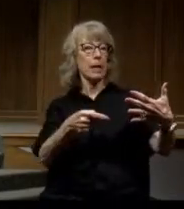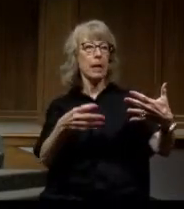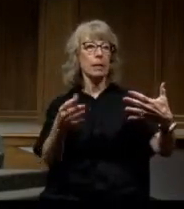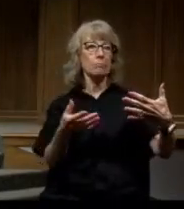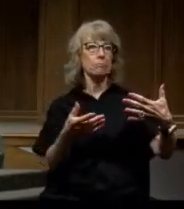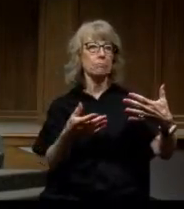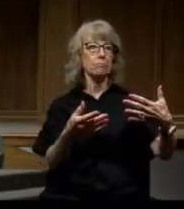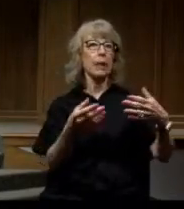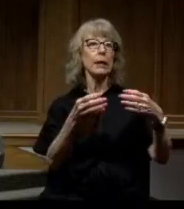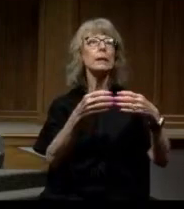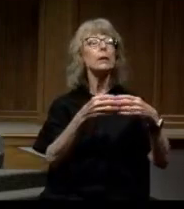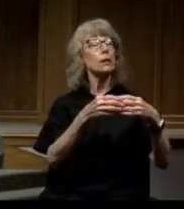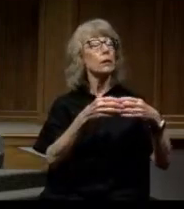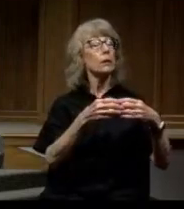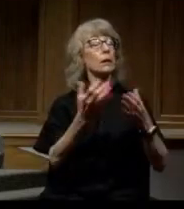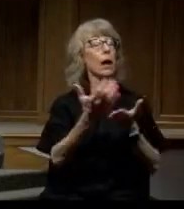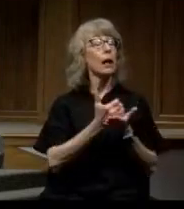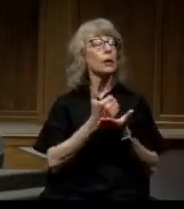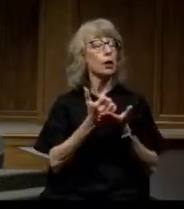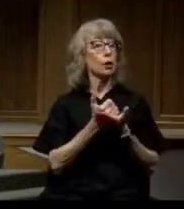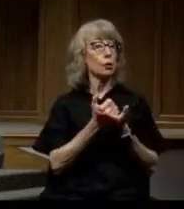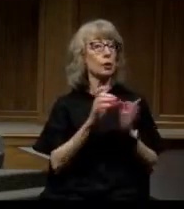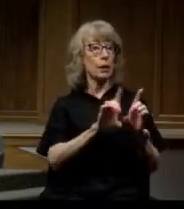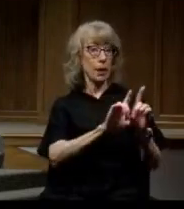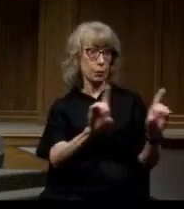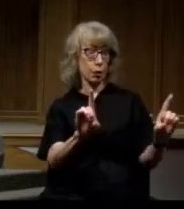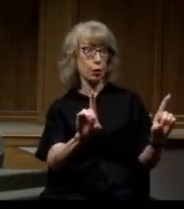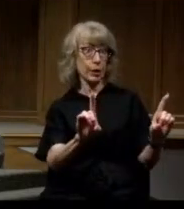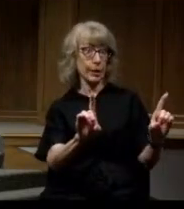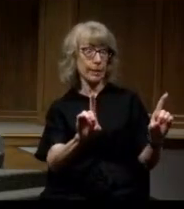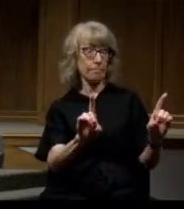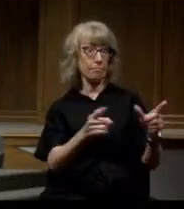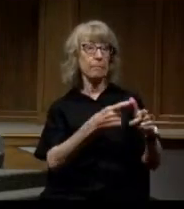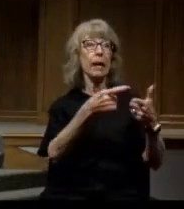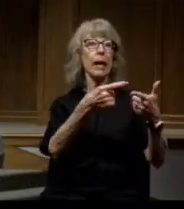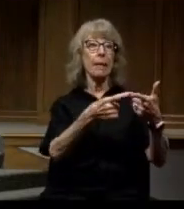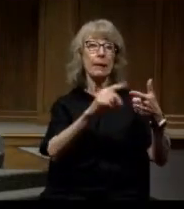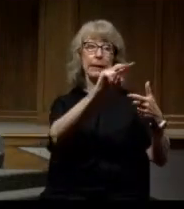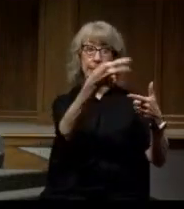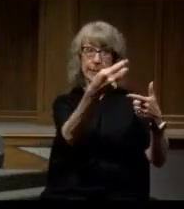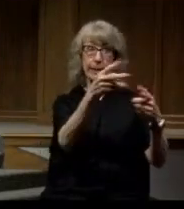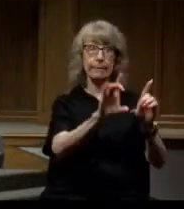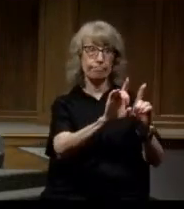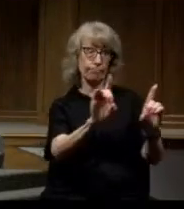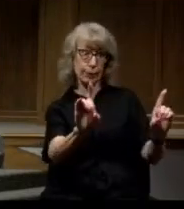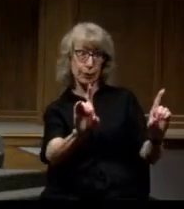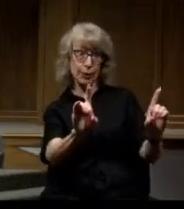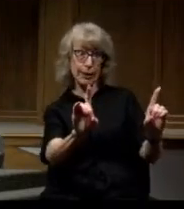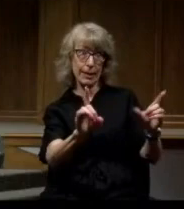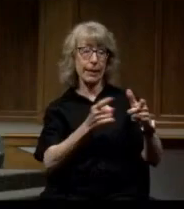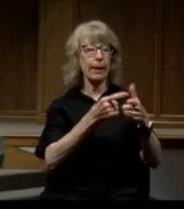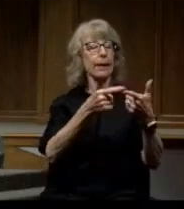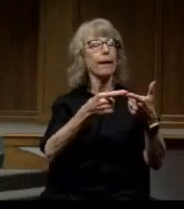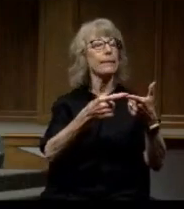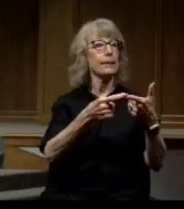master's degree, got married, first kid, first home, all